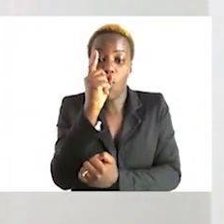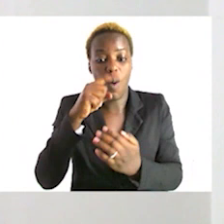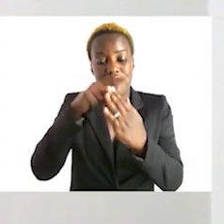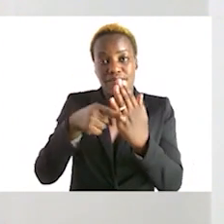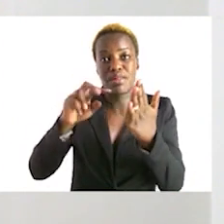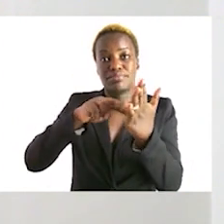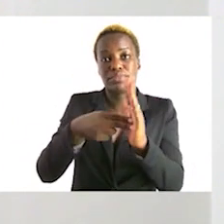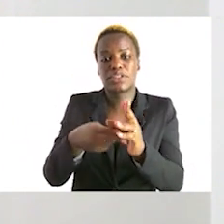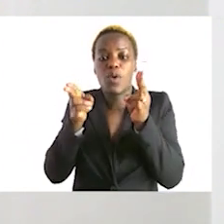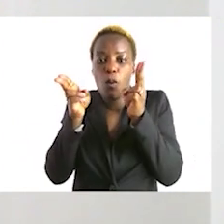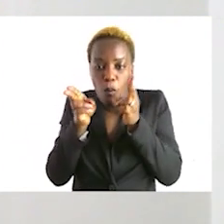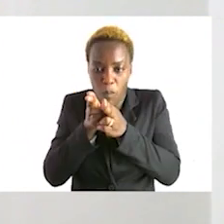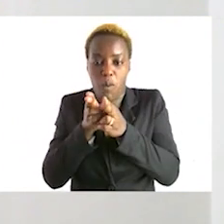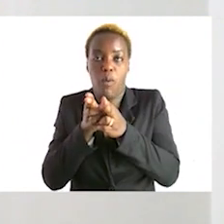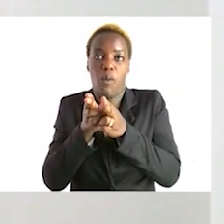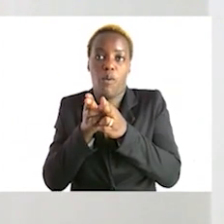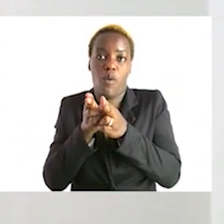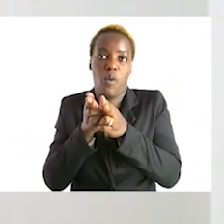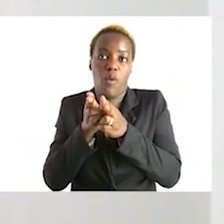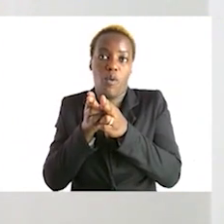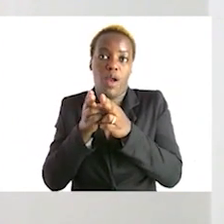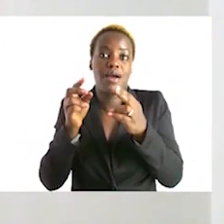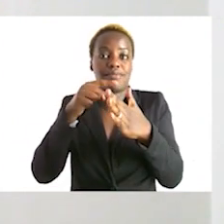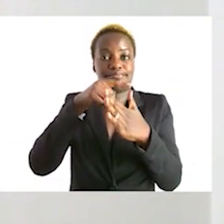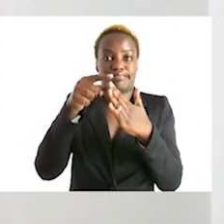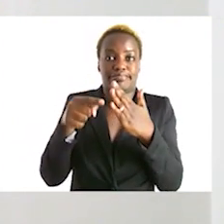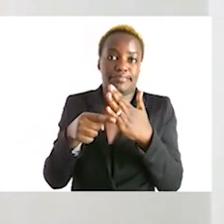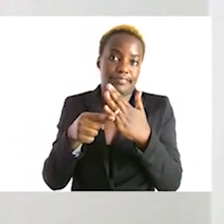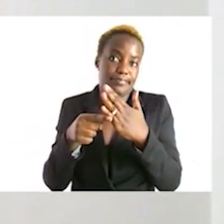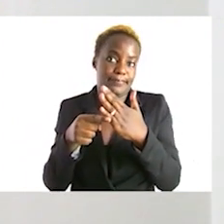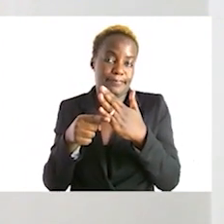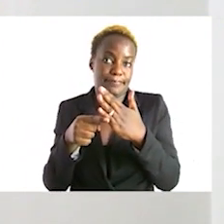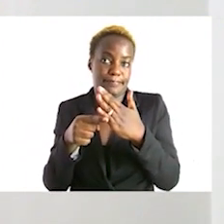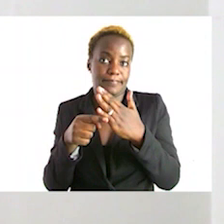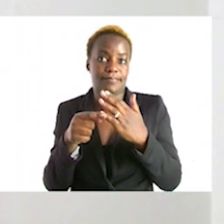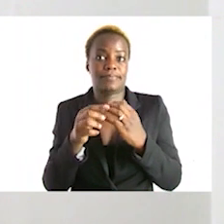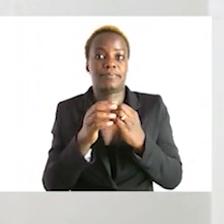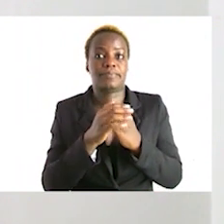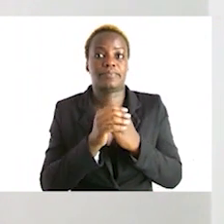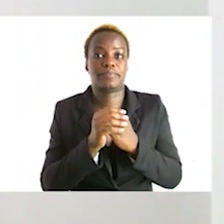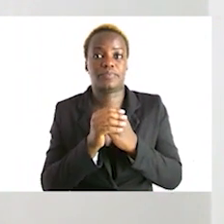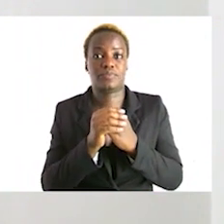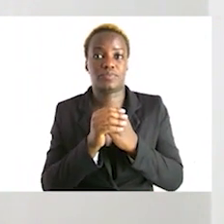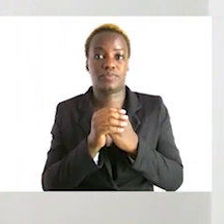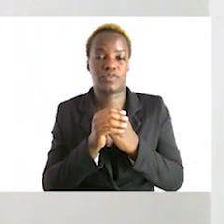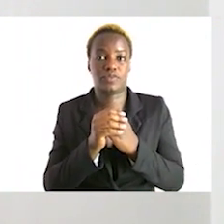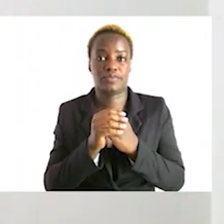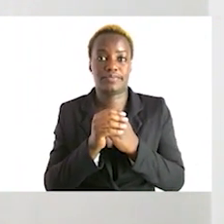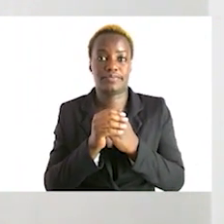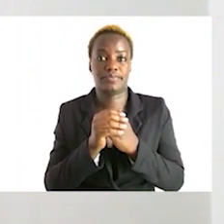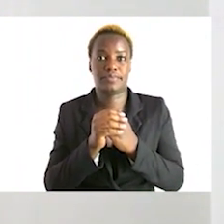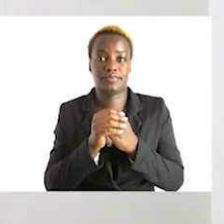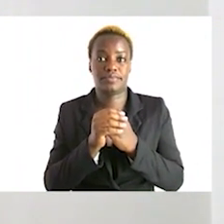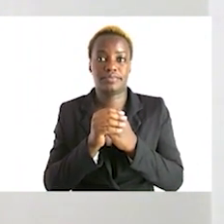it differently. We give it the sound, not the name. Ne? The sound, and we say it's the win.